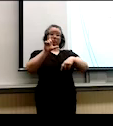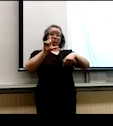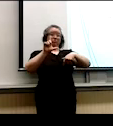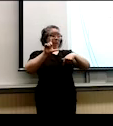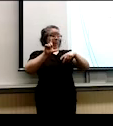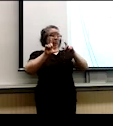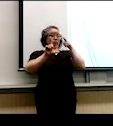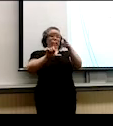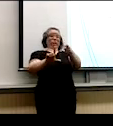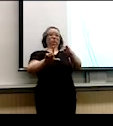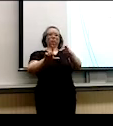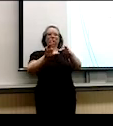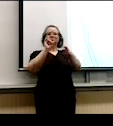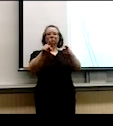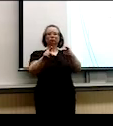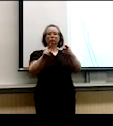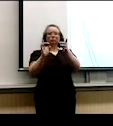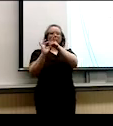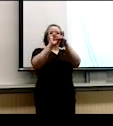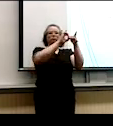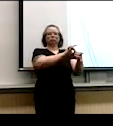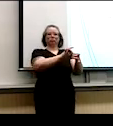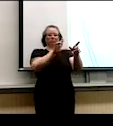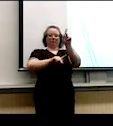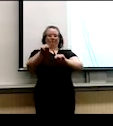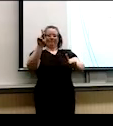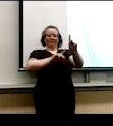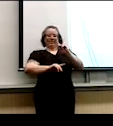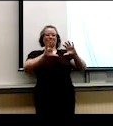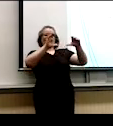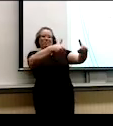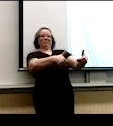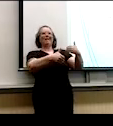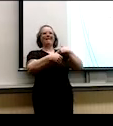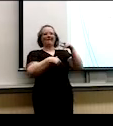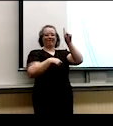with Down syndrome, but it's true from the Canadian Study on Health on Aging,